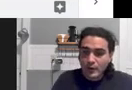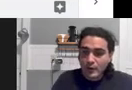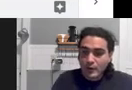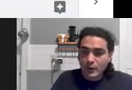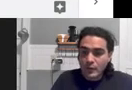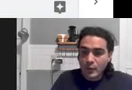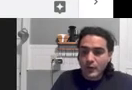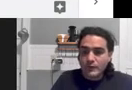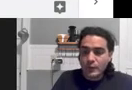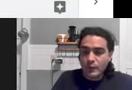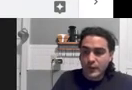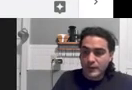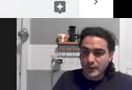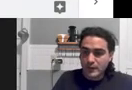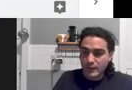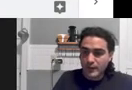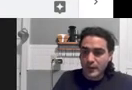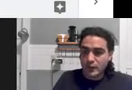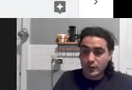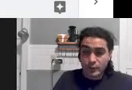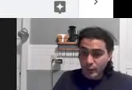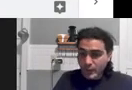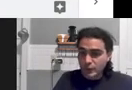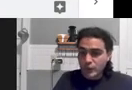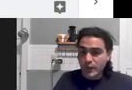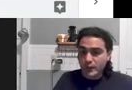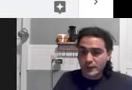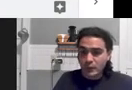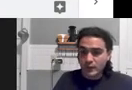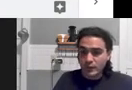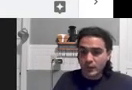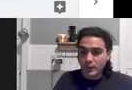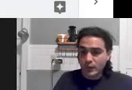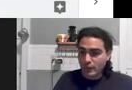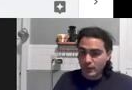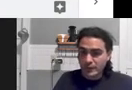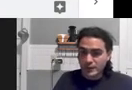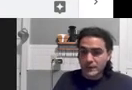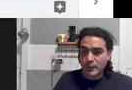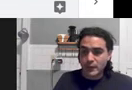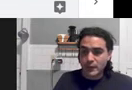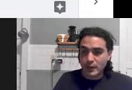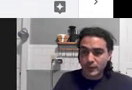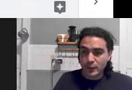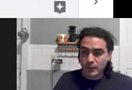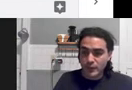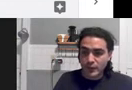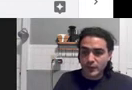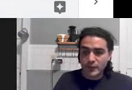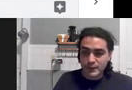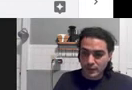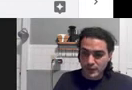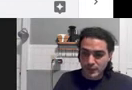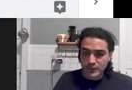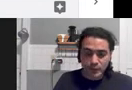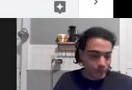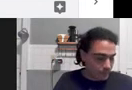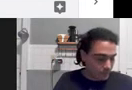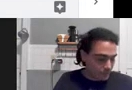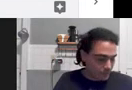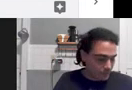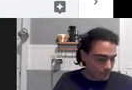but. Yeah, Paul, if you would like to clarify that, you can put that in the chat as well, or if you would like to speak and share, that's